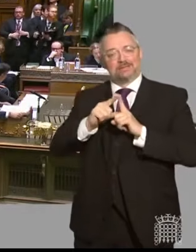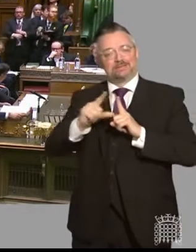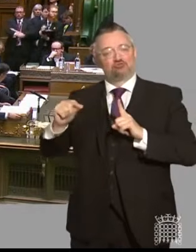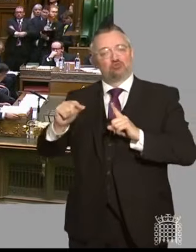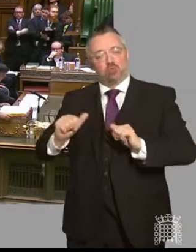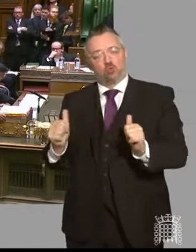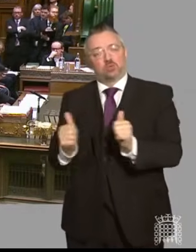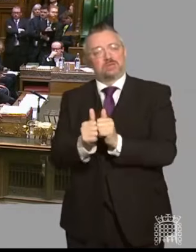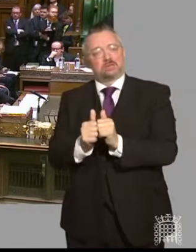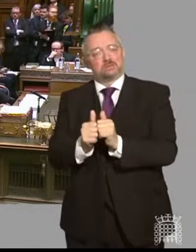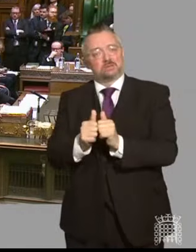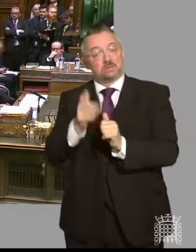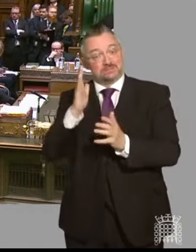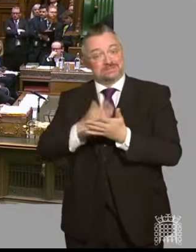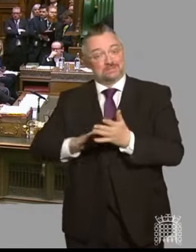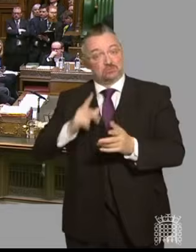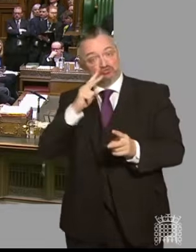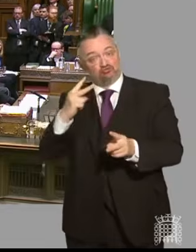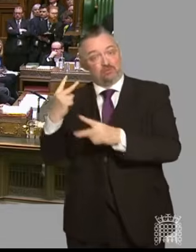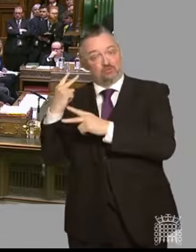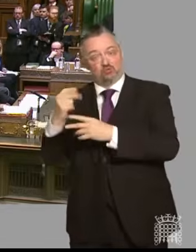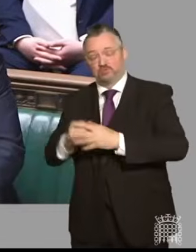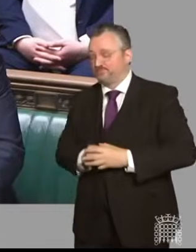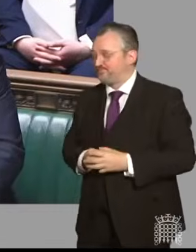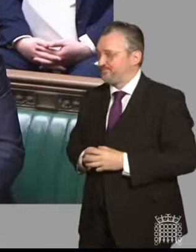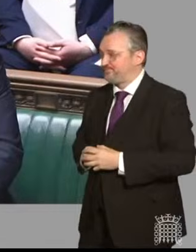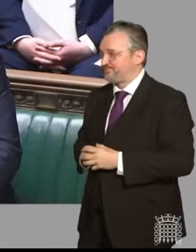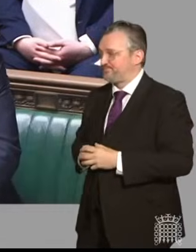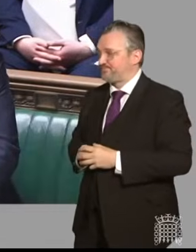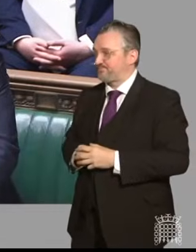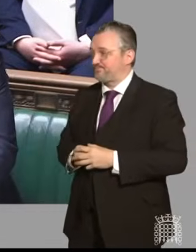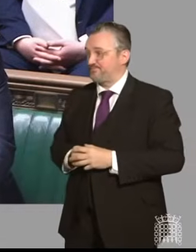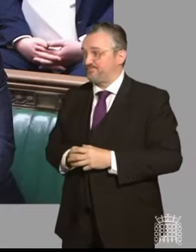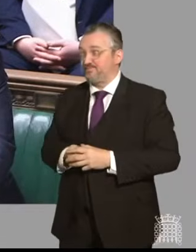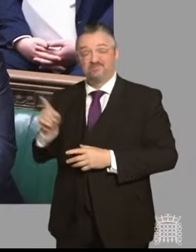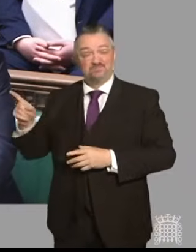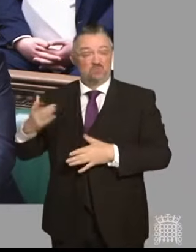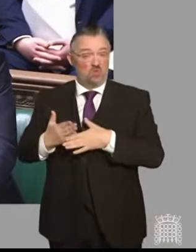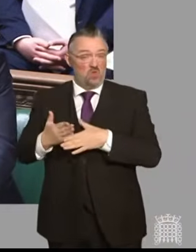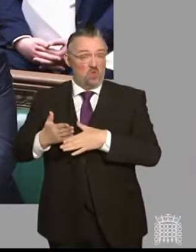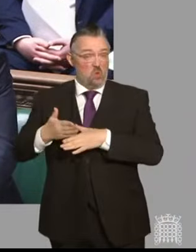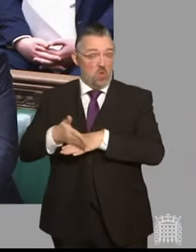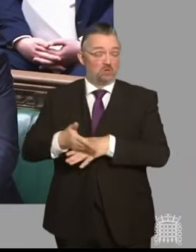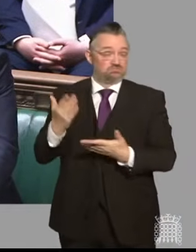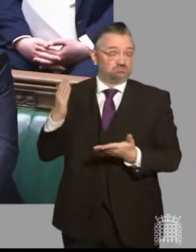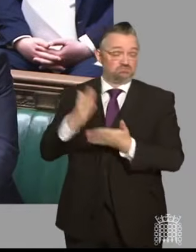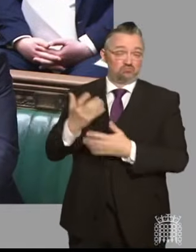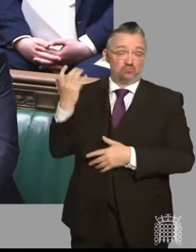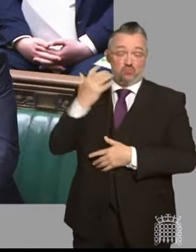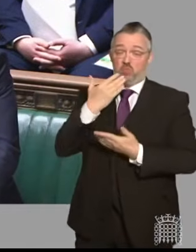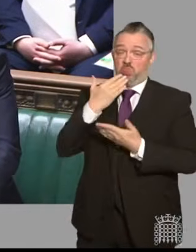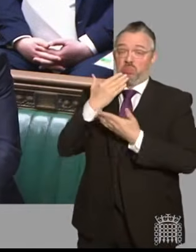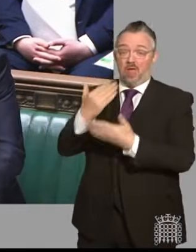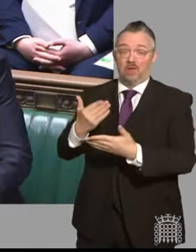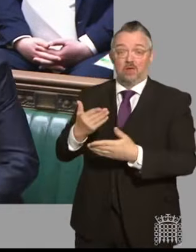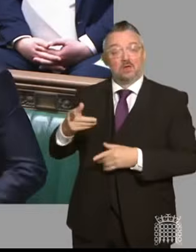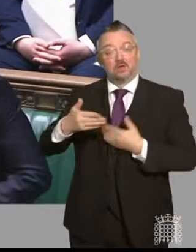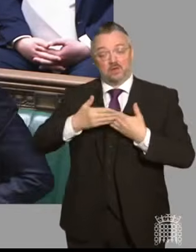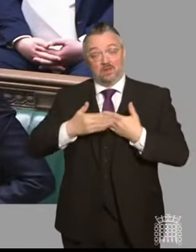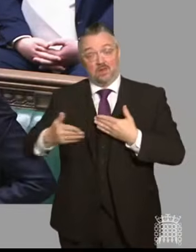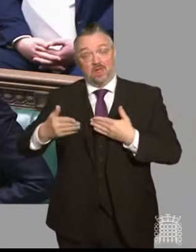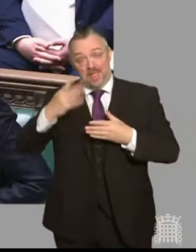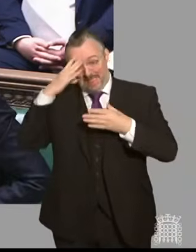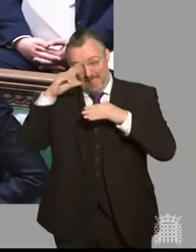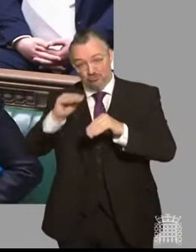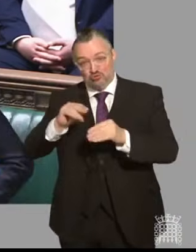my honourable friend for his work in this issue? And he knows that we do have a plan when it comes to education and protecting children online.